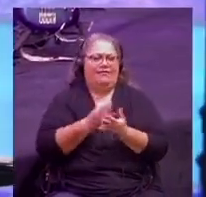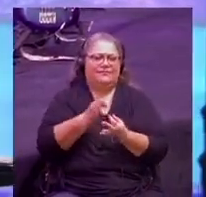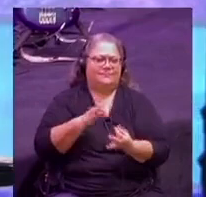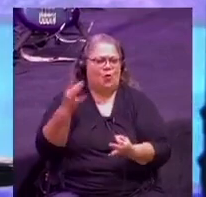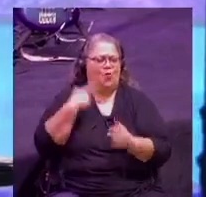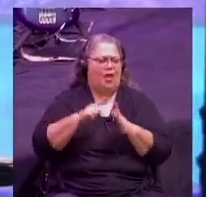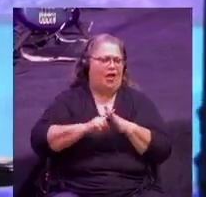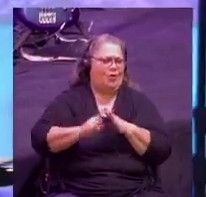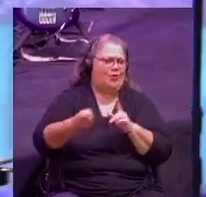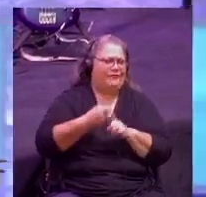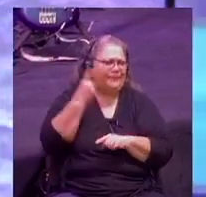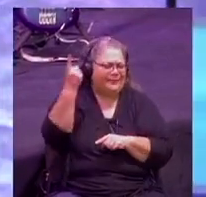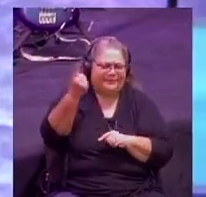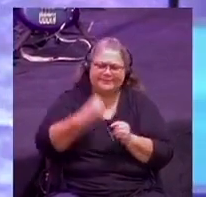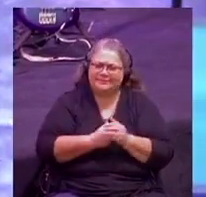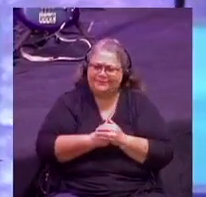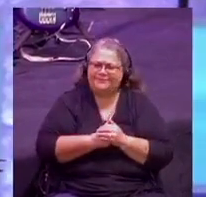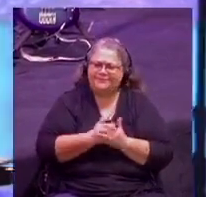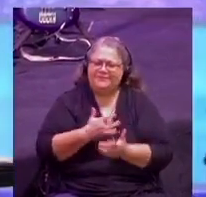him?